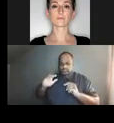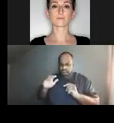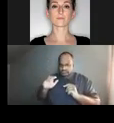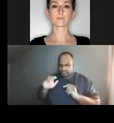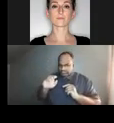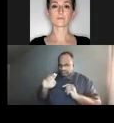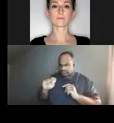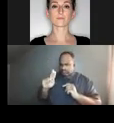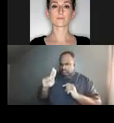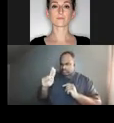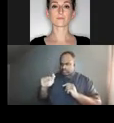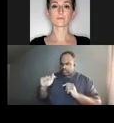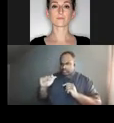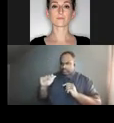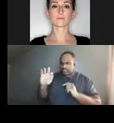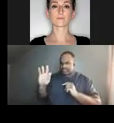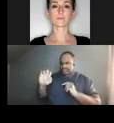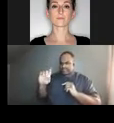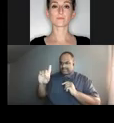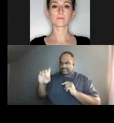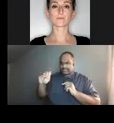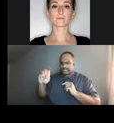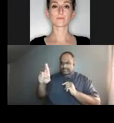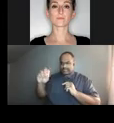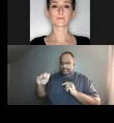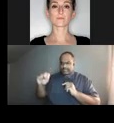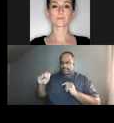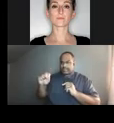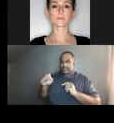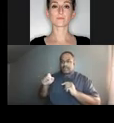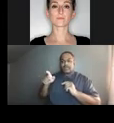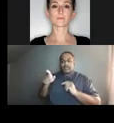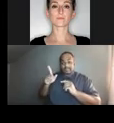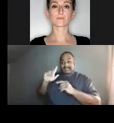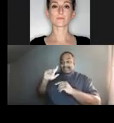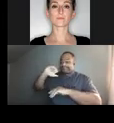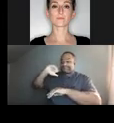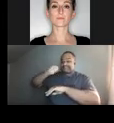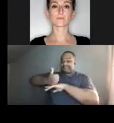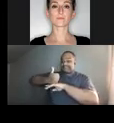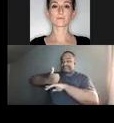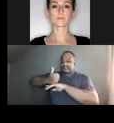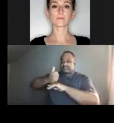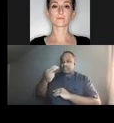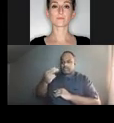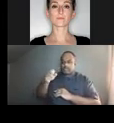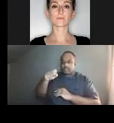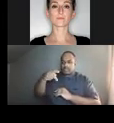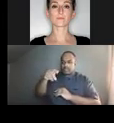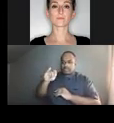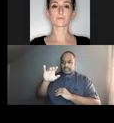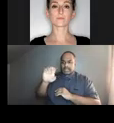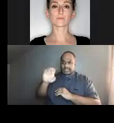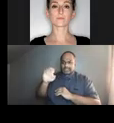Federmesser, who is a founder of the first hospice in Moscow,